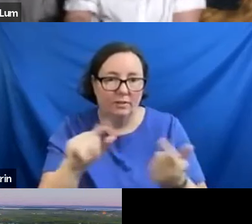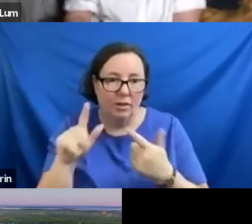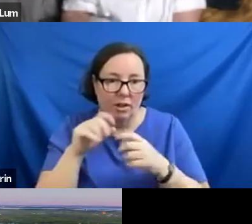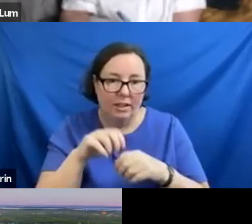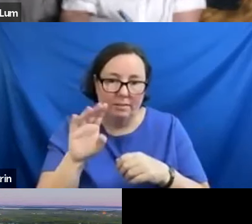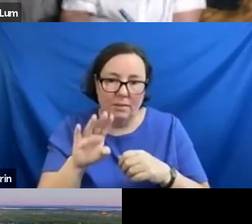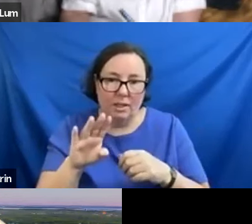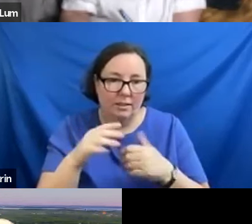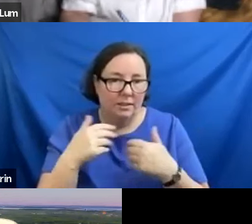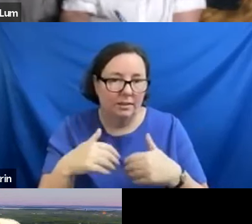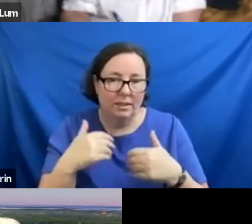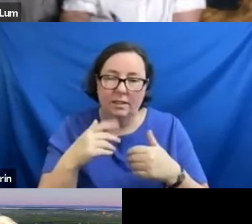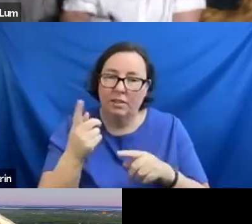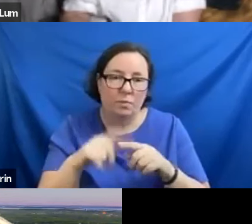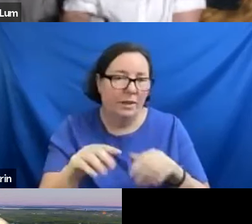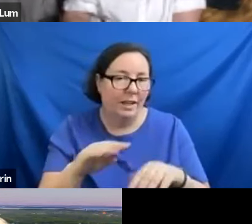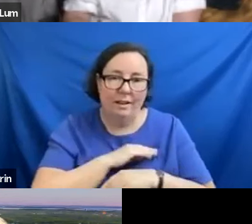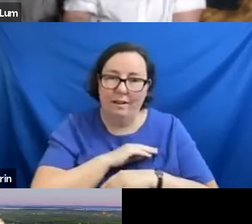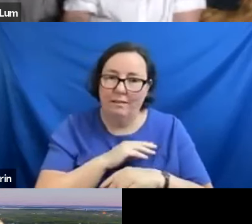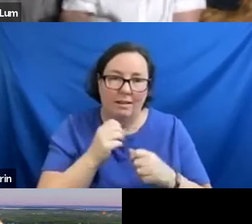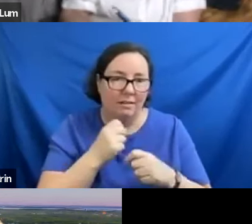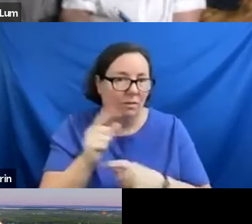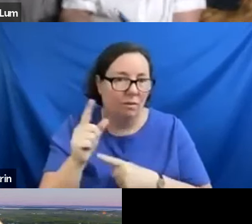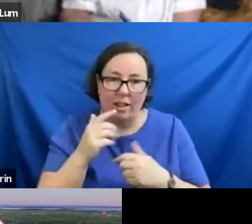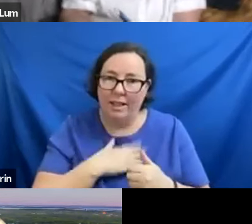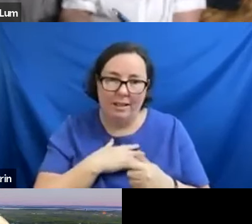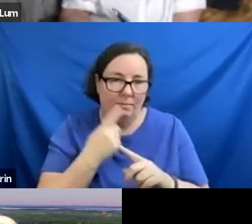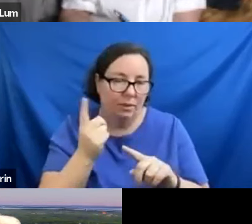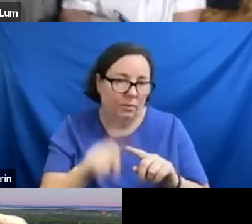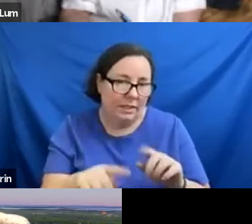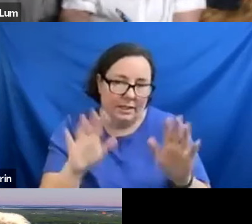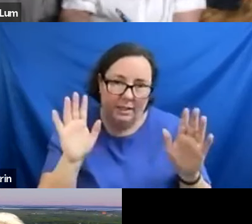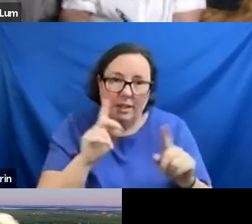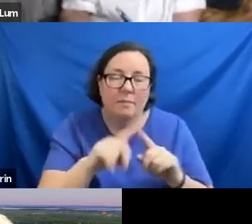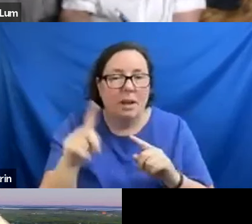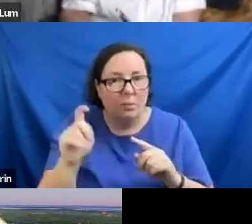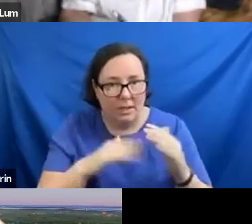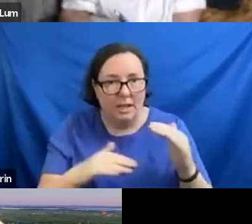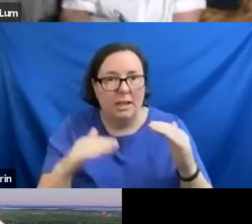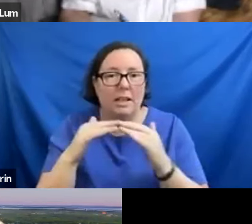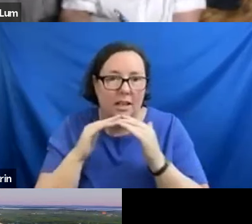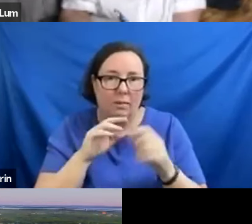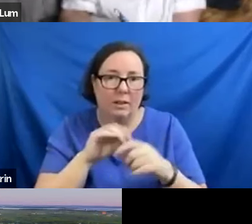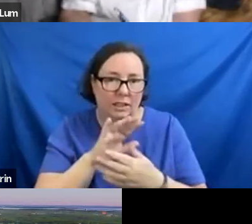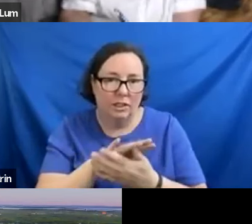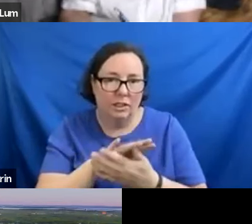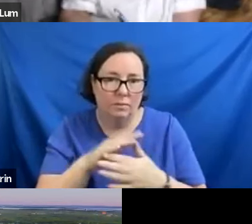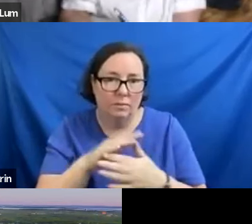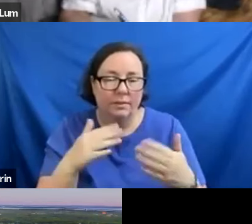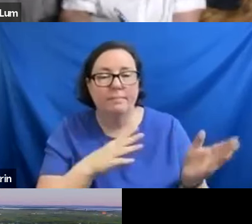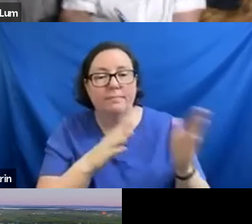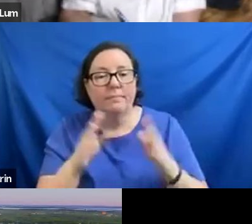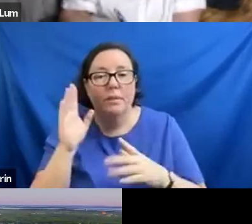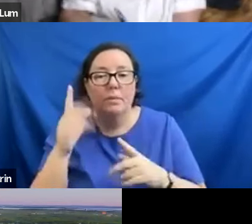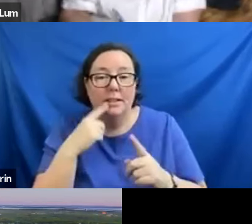Boston. You're not going to be able to make everyone happy, but I think we need that equity in our schools. And I would say for